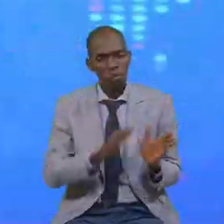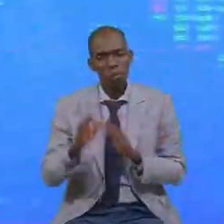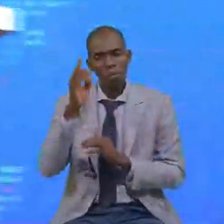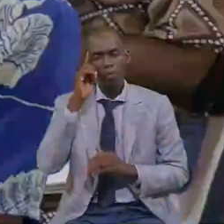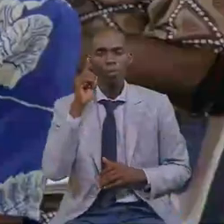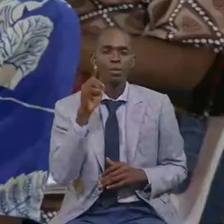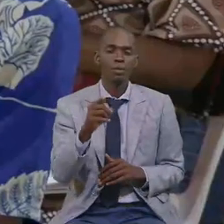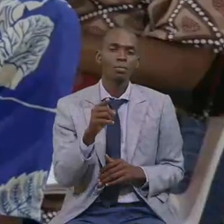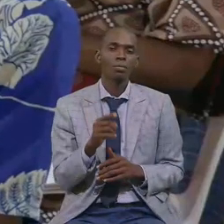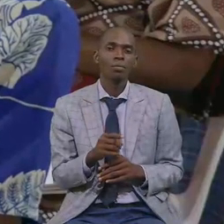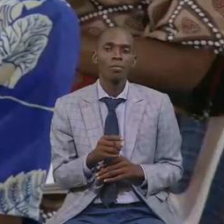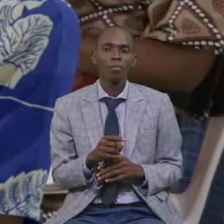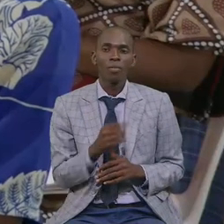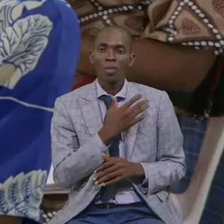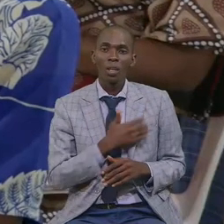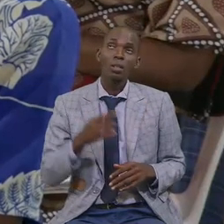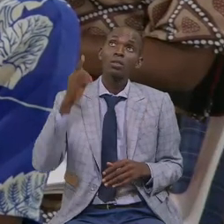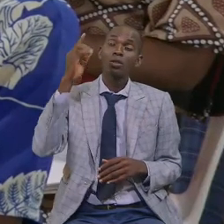God commissioned